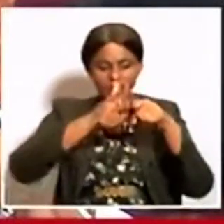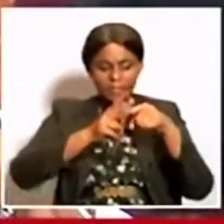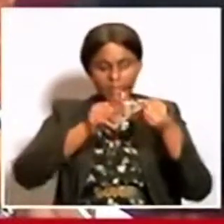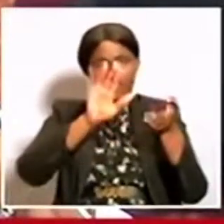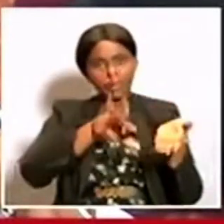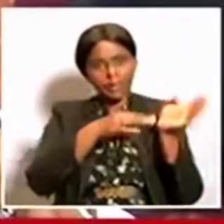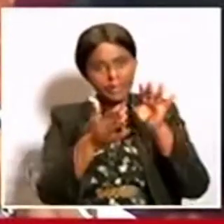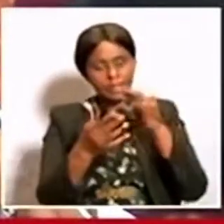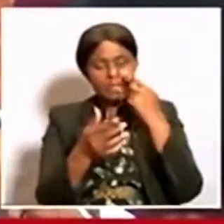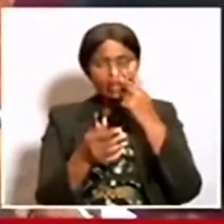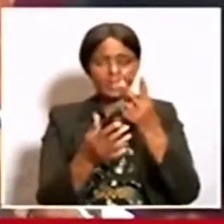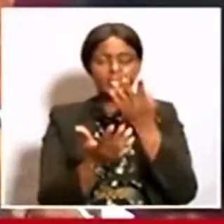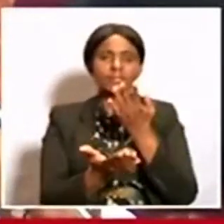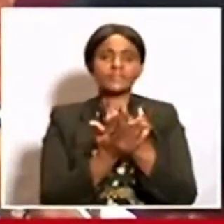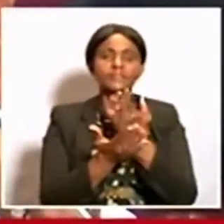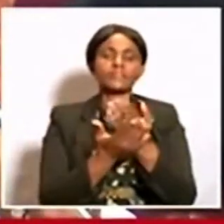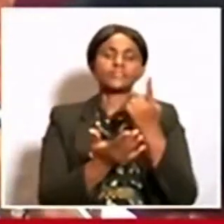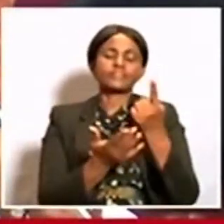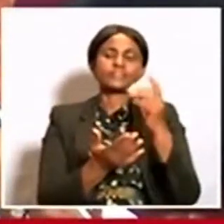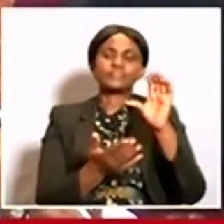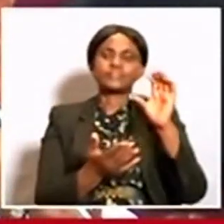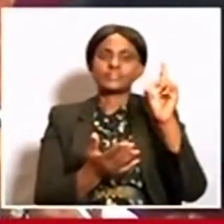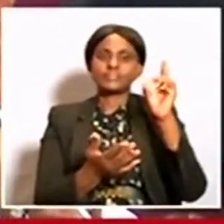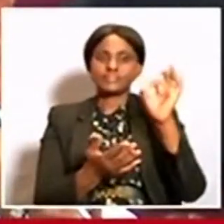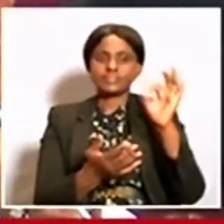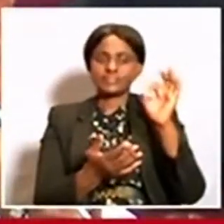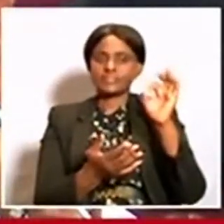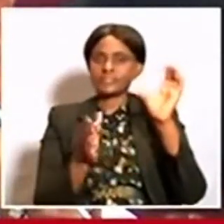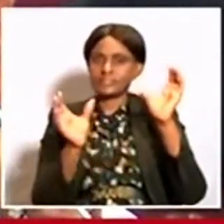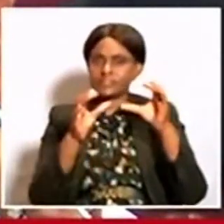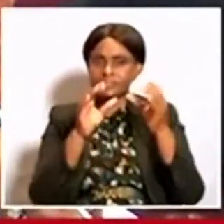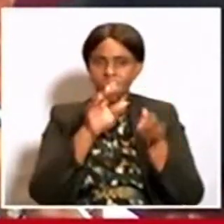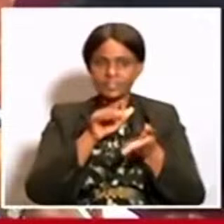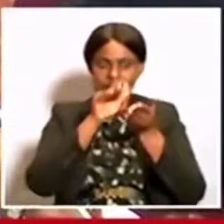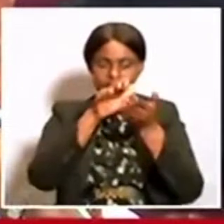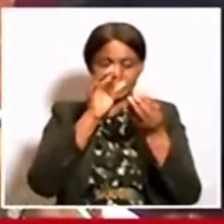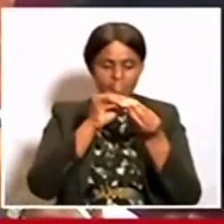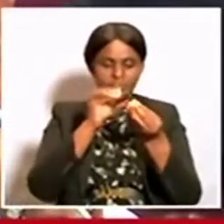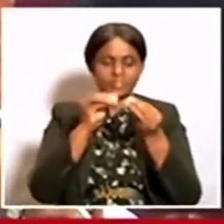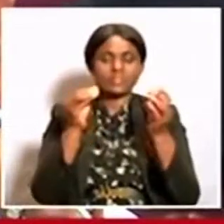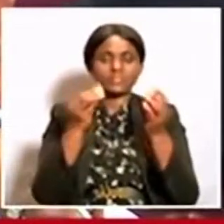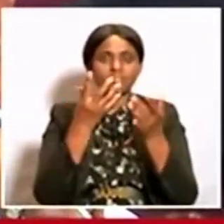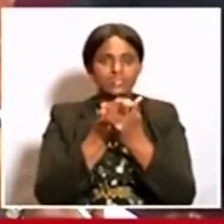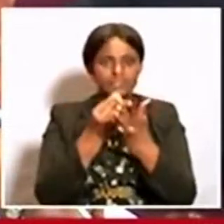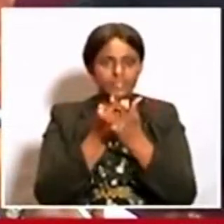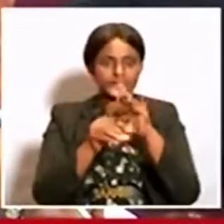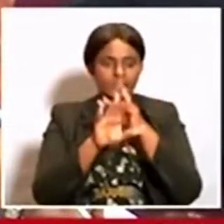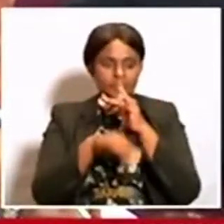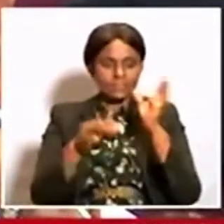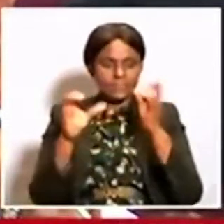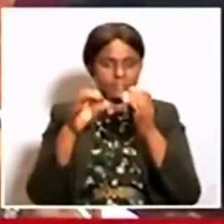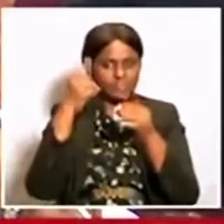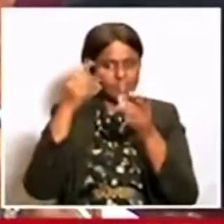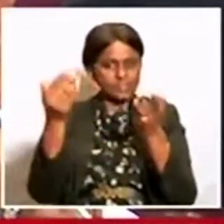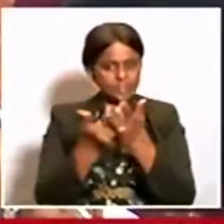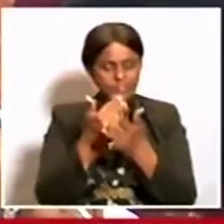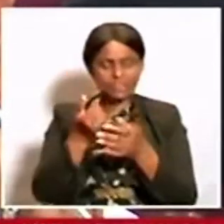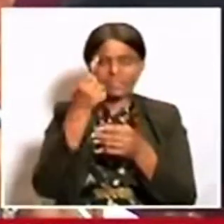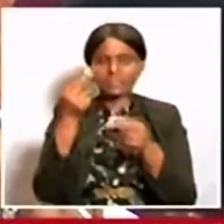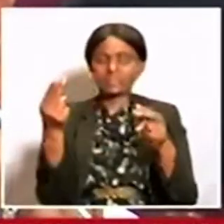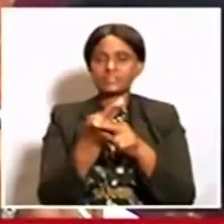Appendix 1, Chair. The CDF committee then allocated more funds under the community projects for a new